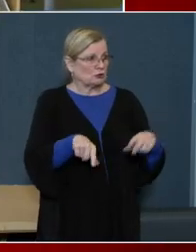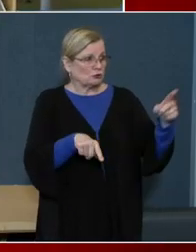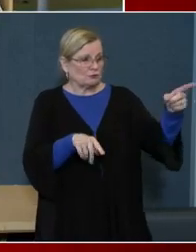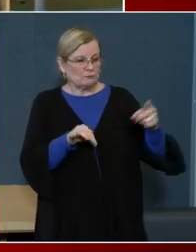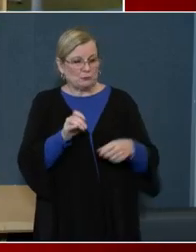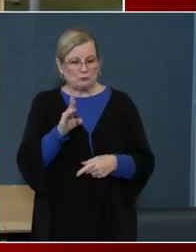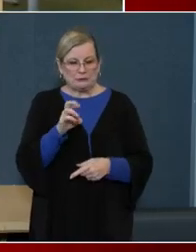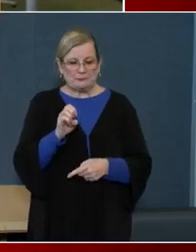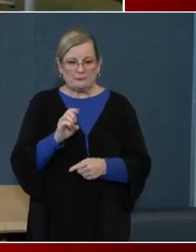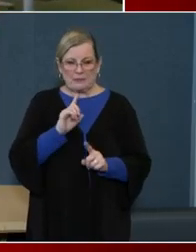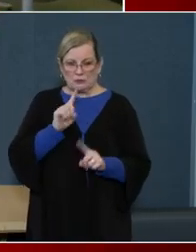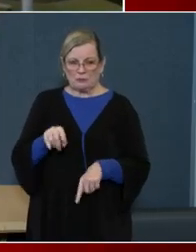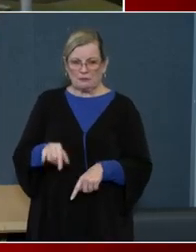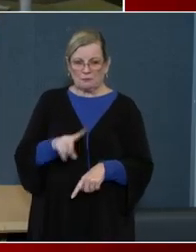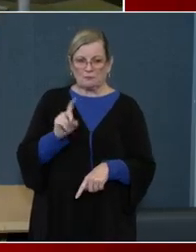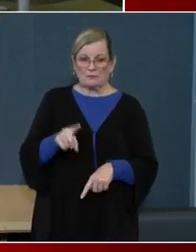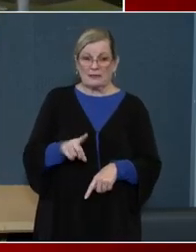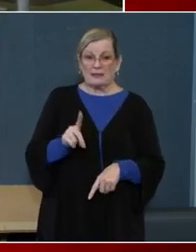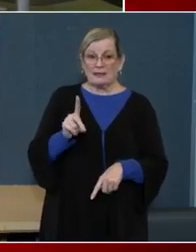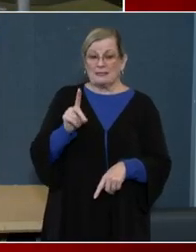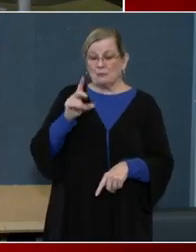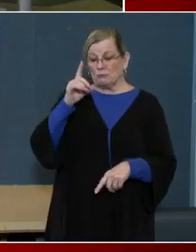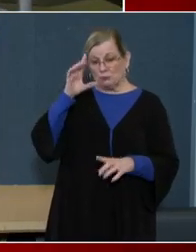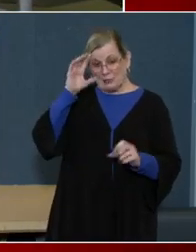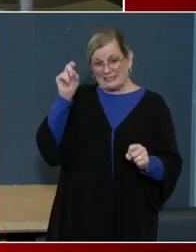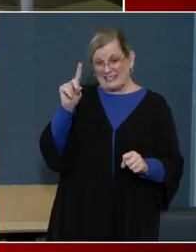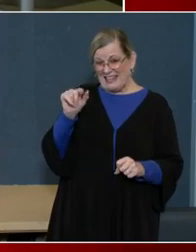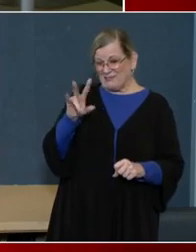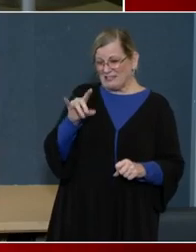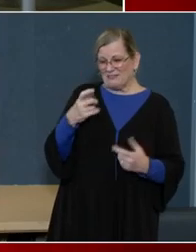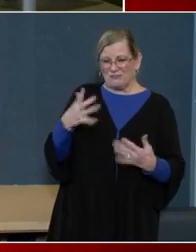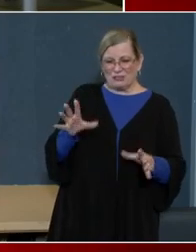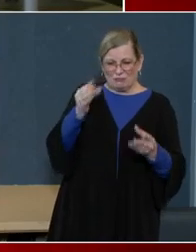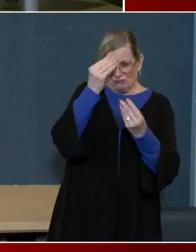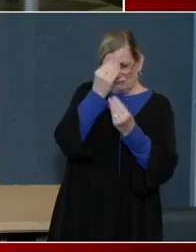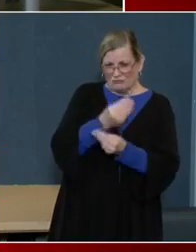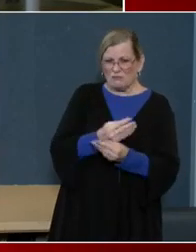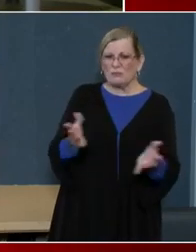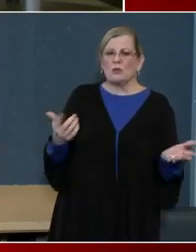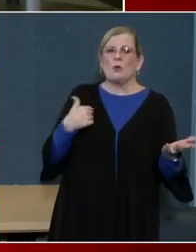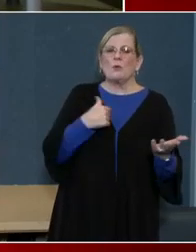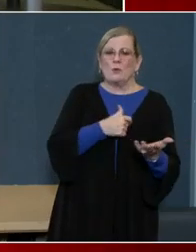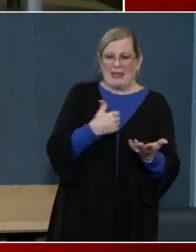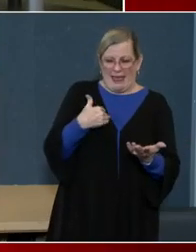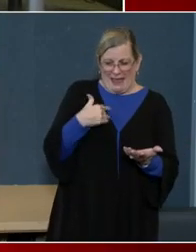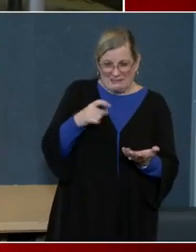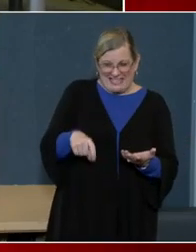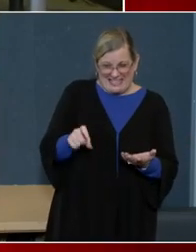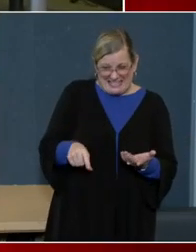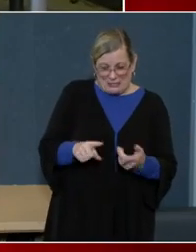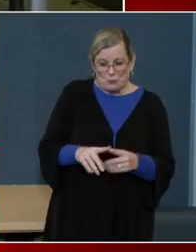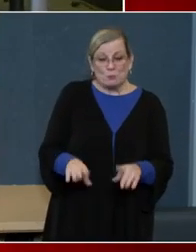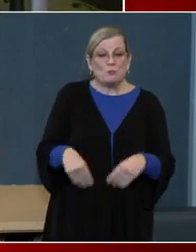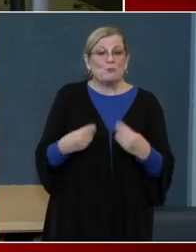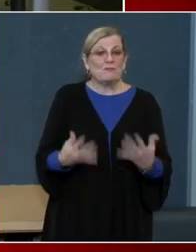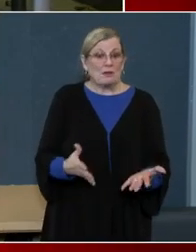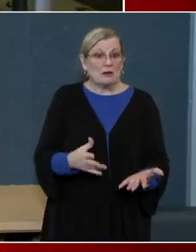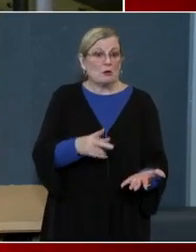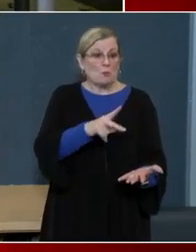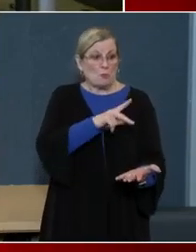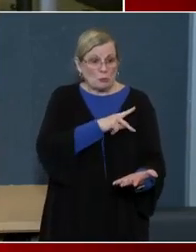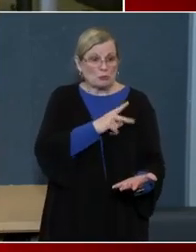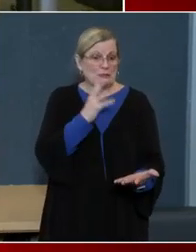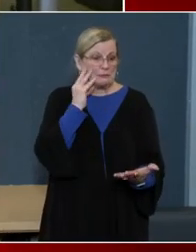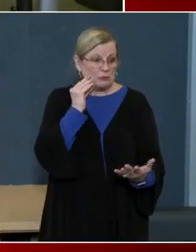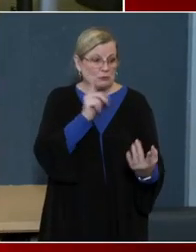on many occasions, as I have, that there is a need to provide in-person experiences for our students. And President